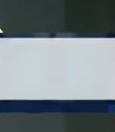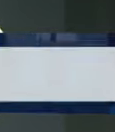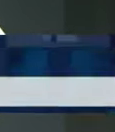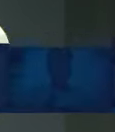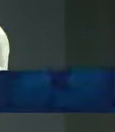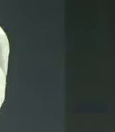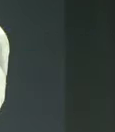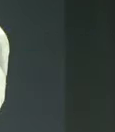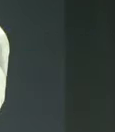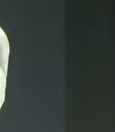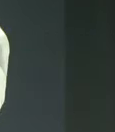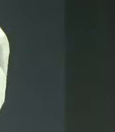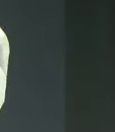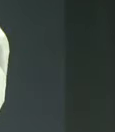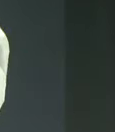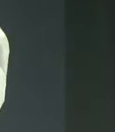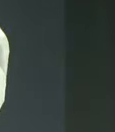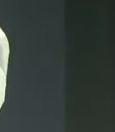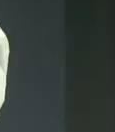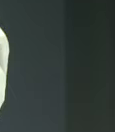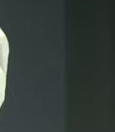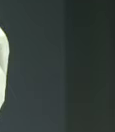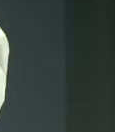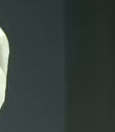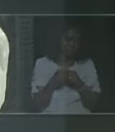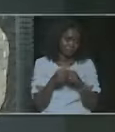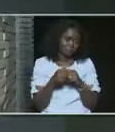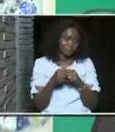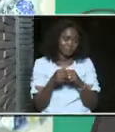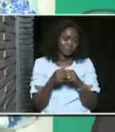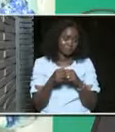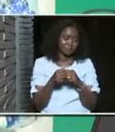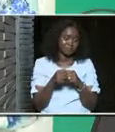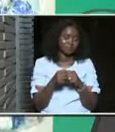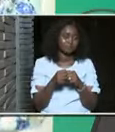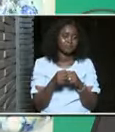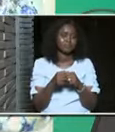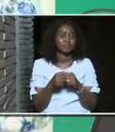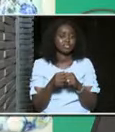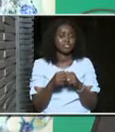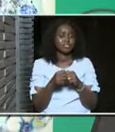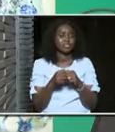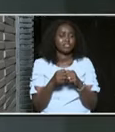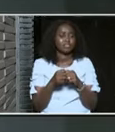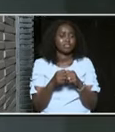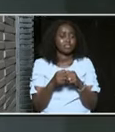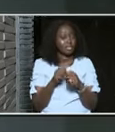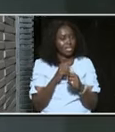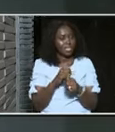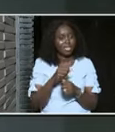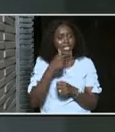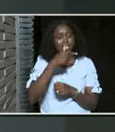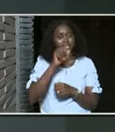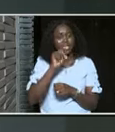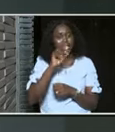game. But in any case, don't forget, Deputy Governor... It's not governor, about him, it's about Nigerians. Just a second, please. Ganduje was